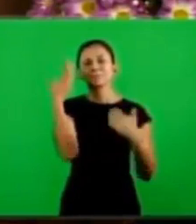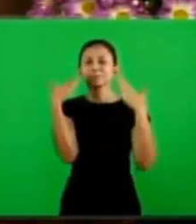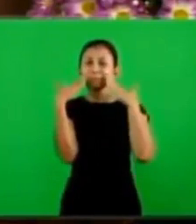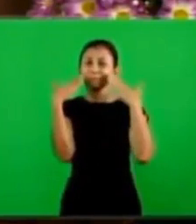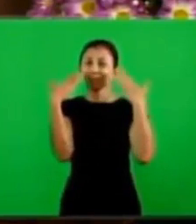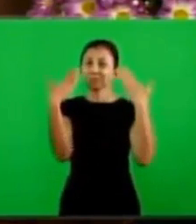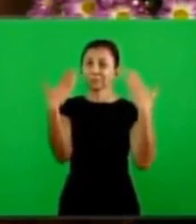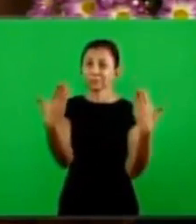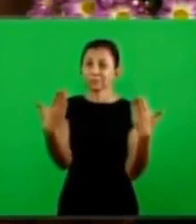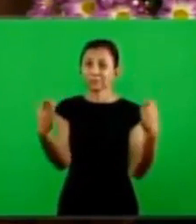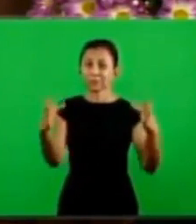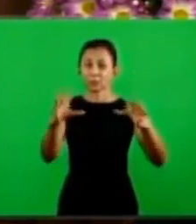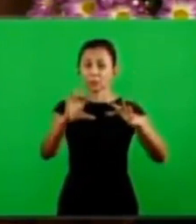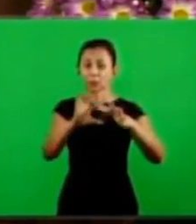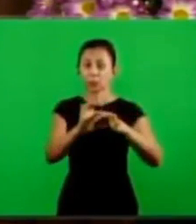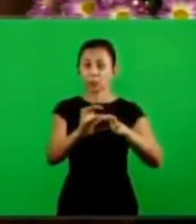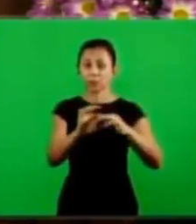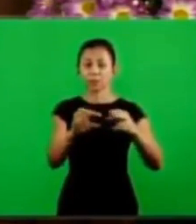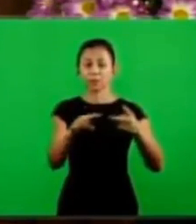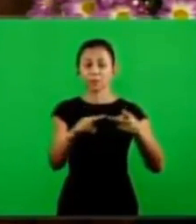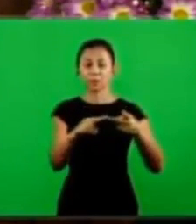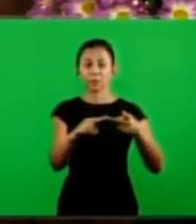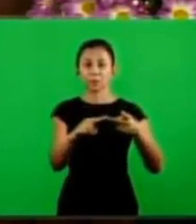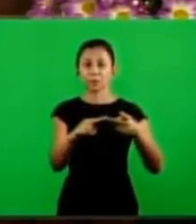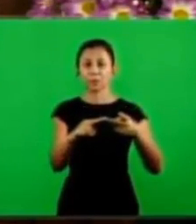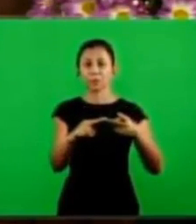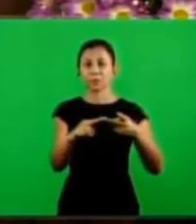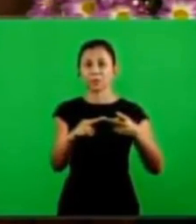And the break of bread, the prayers